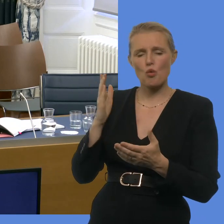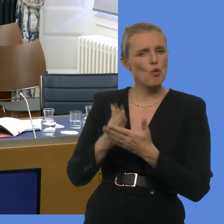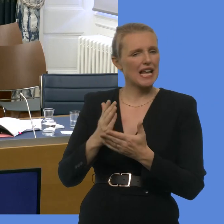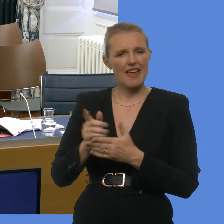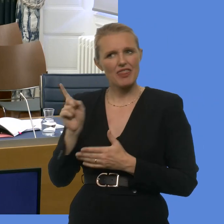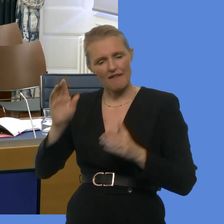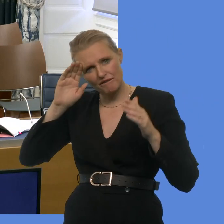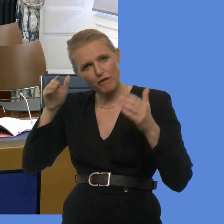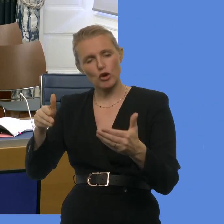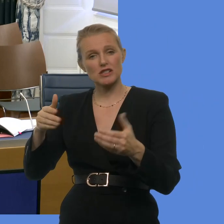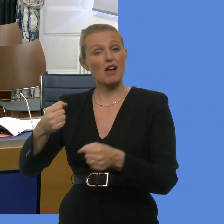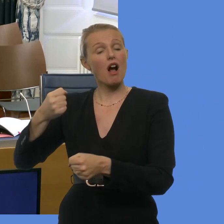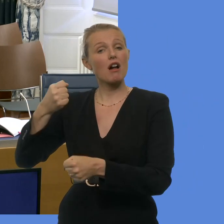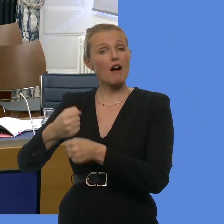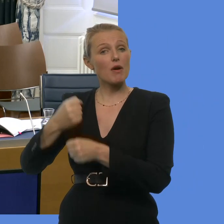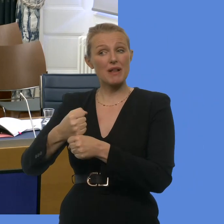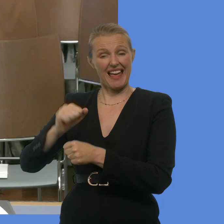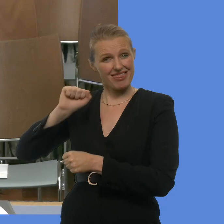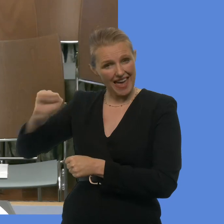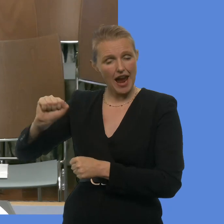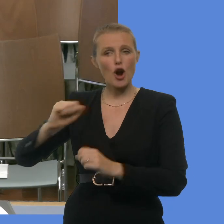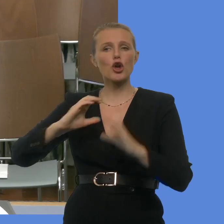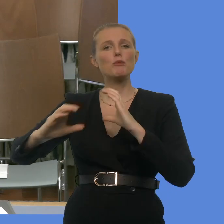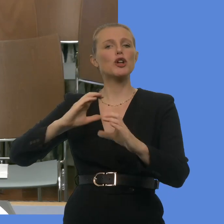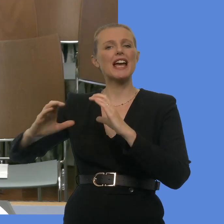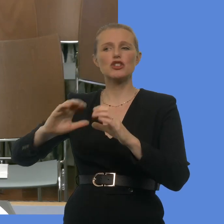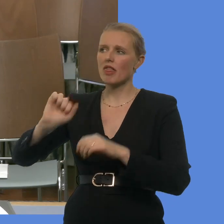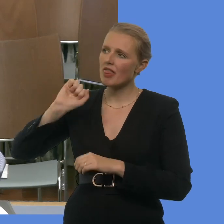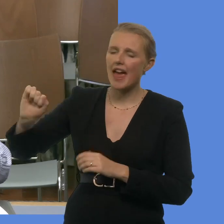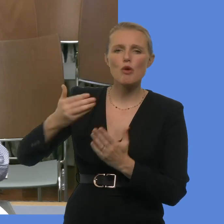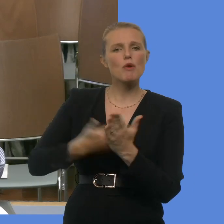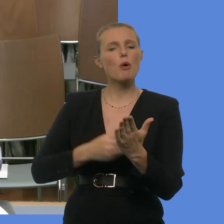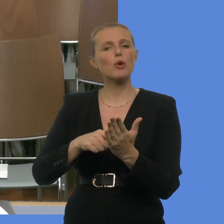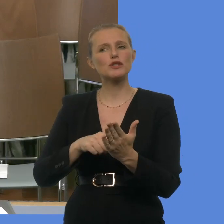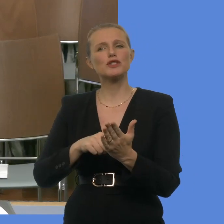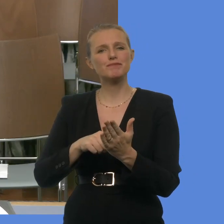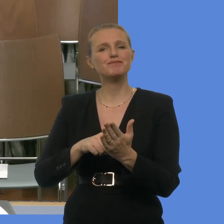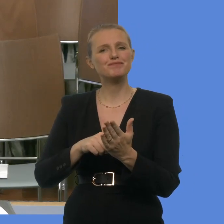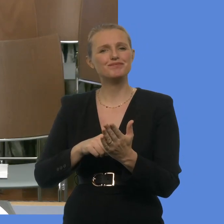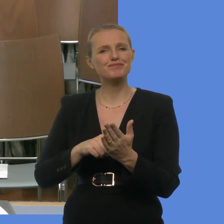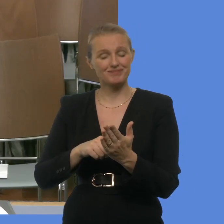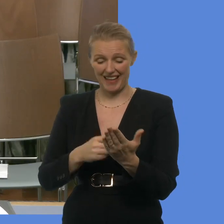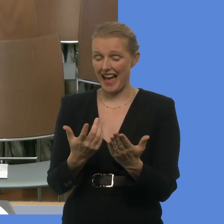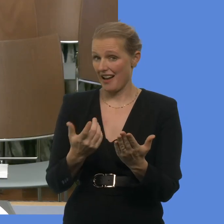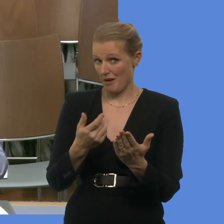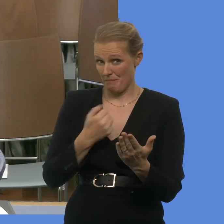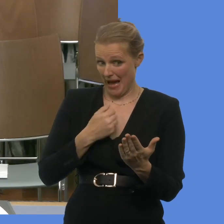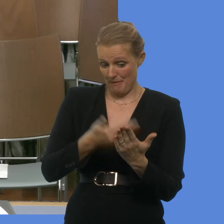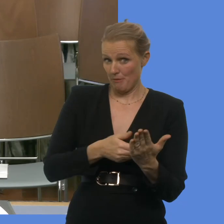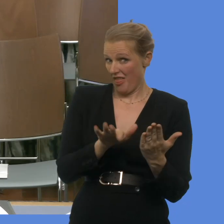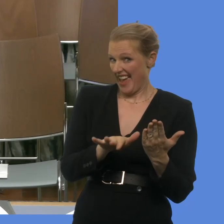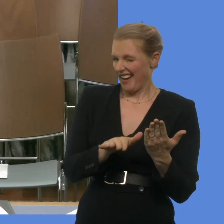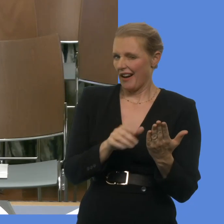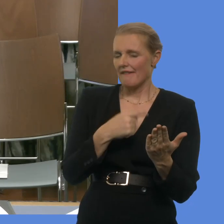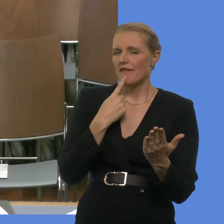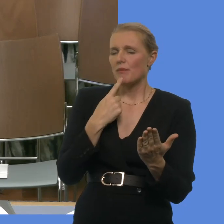on essentially government communications and the reports as well. That there's links for in the paper